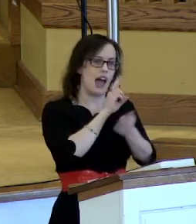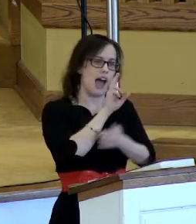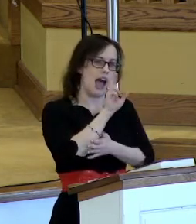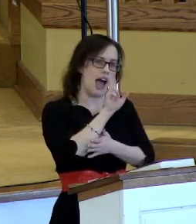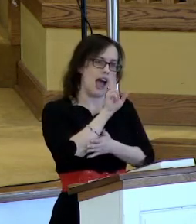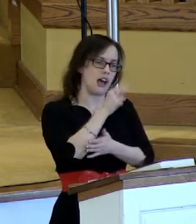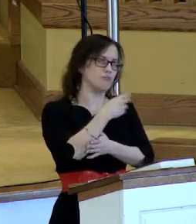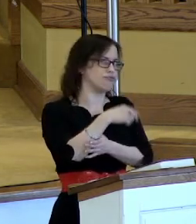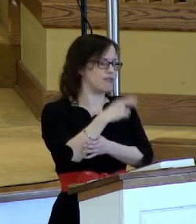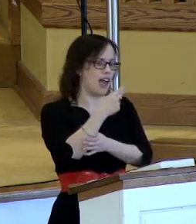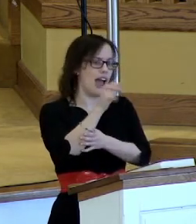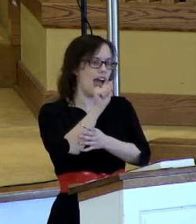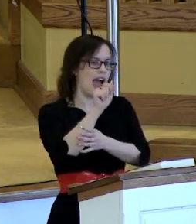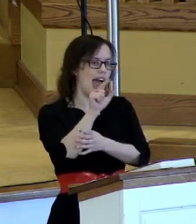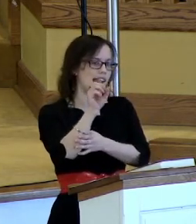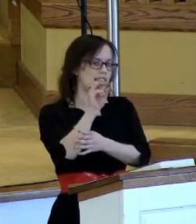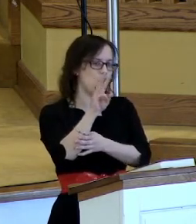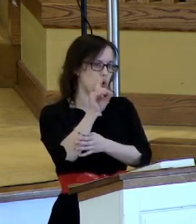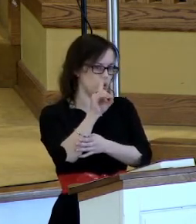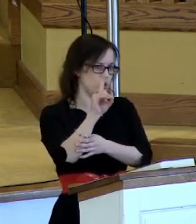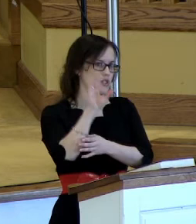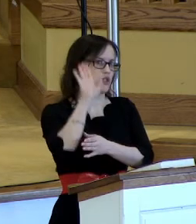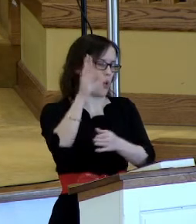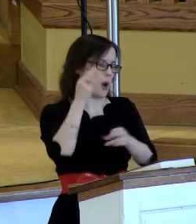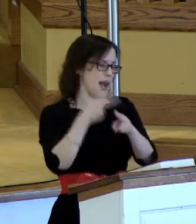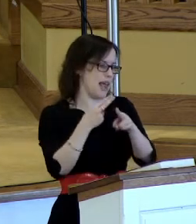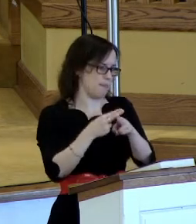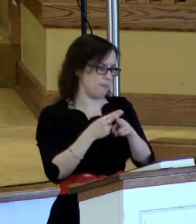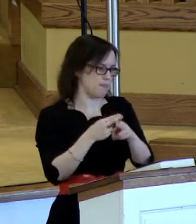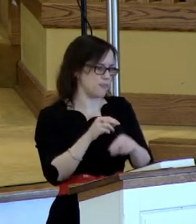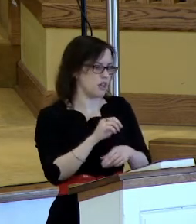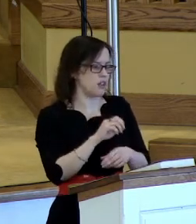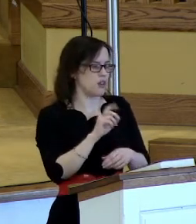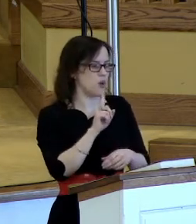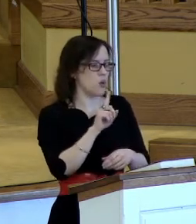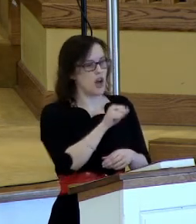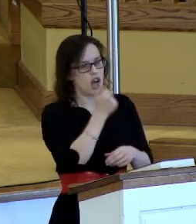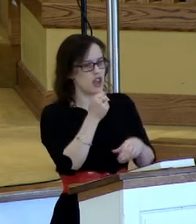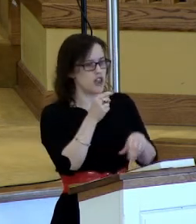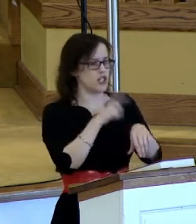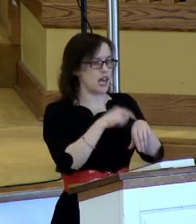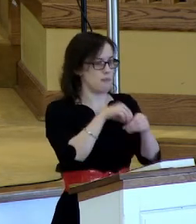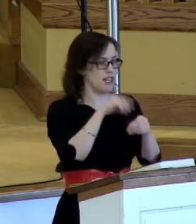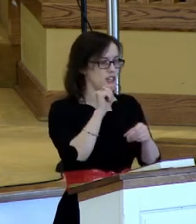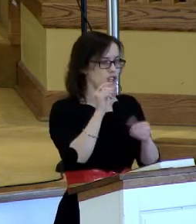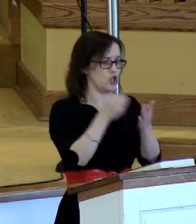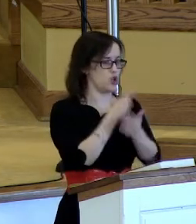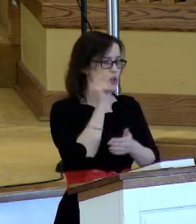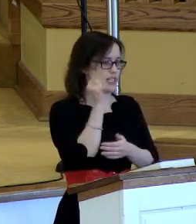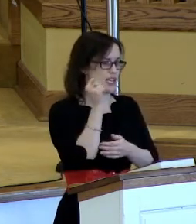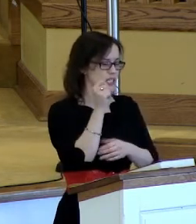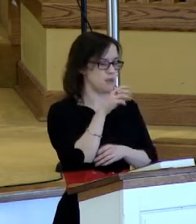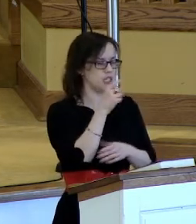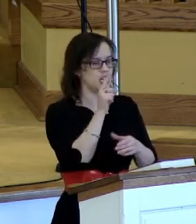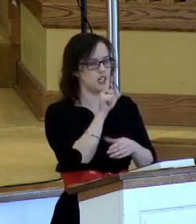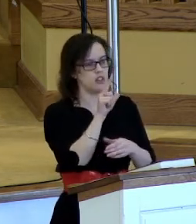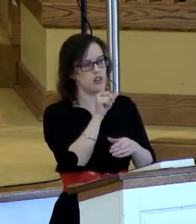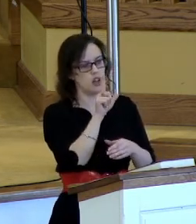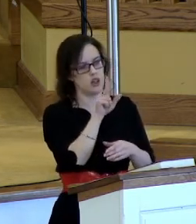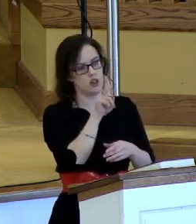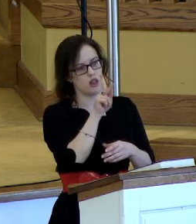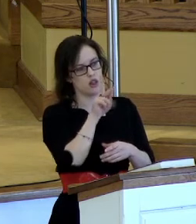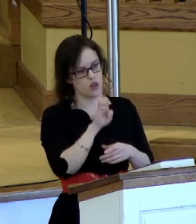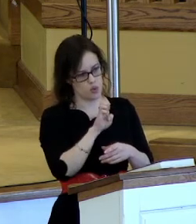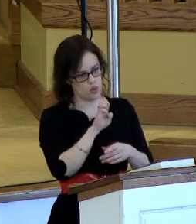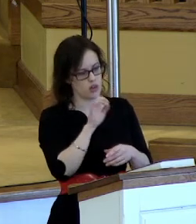Hallowed be thy name. Wow. Go to Luke chapter 11, the only other time it's in the New Testament. Like I said, it's about 19 or 20 times in the